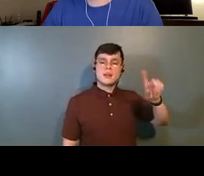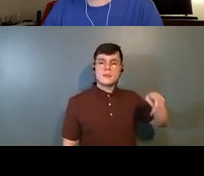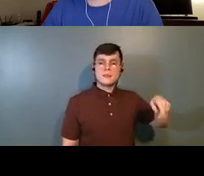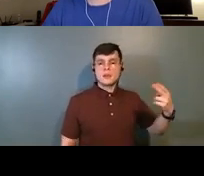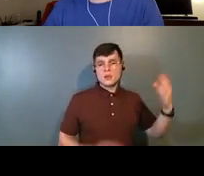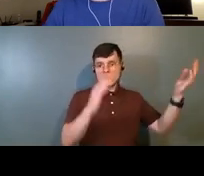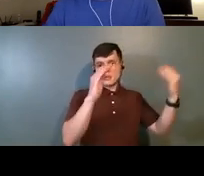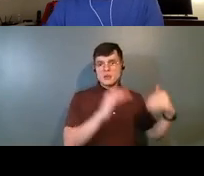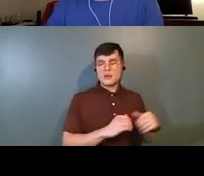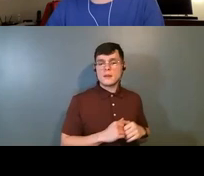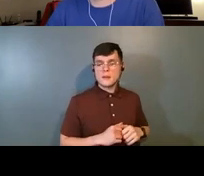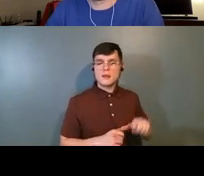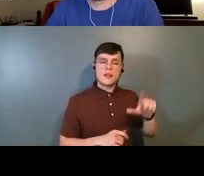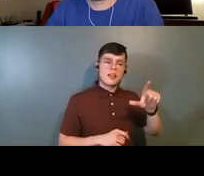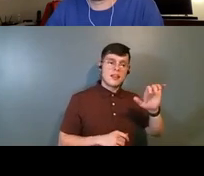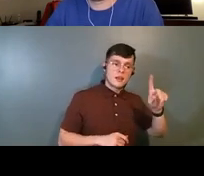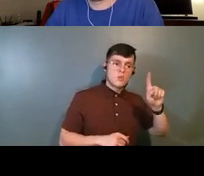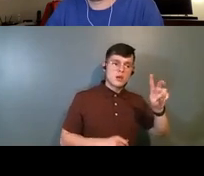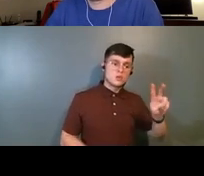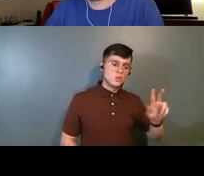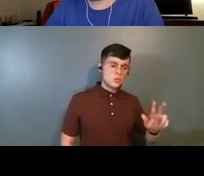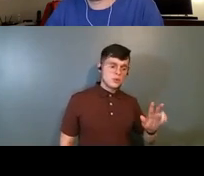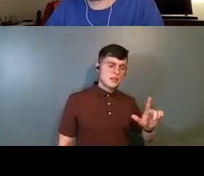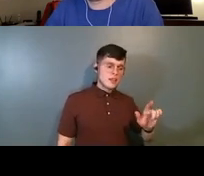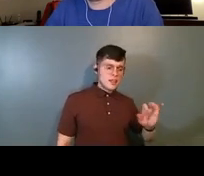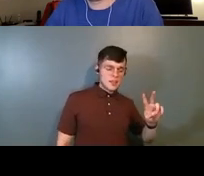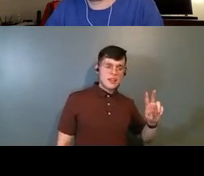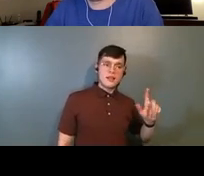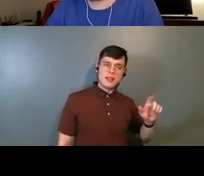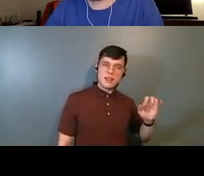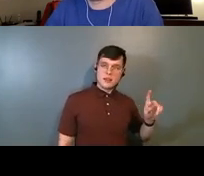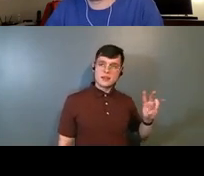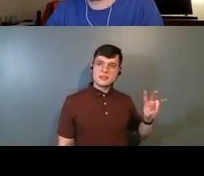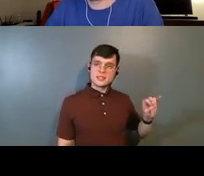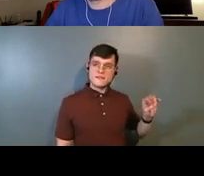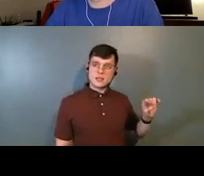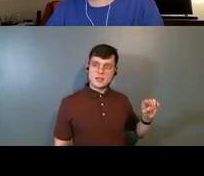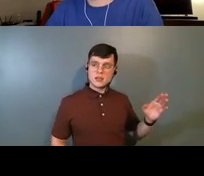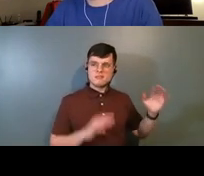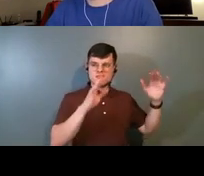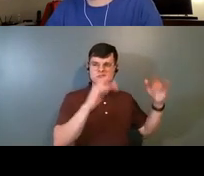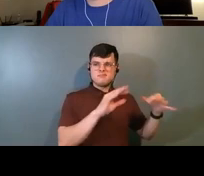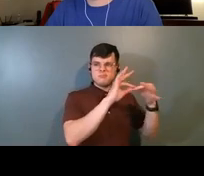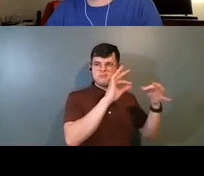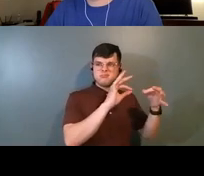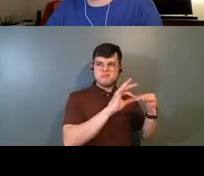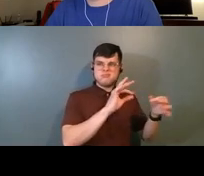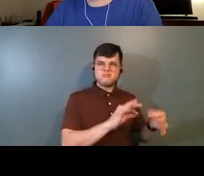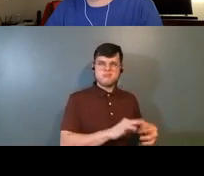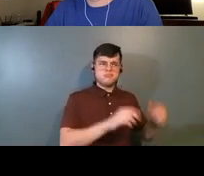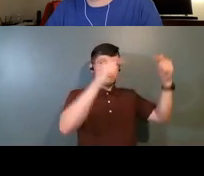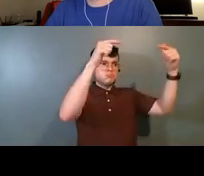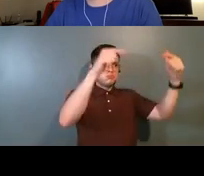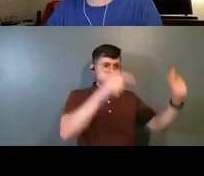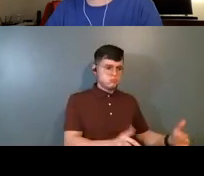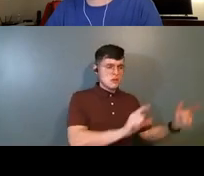Link 1, link 2, link 3, link 70. Link greater greater combo box state left parent oldest right parent heading level 3 make occur left parent 6